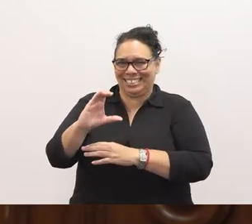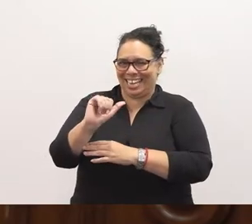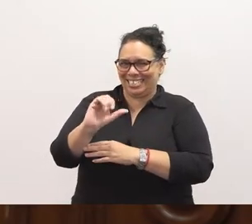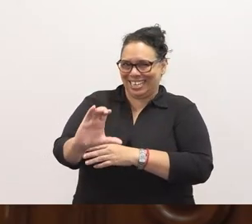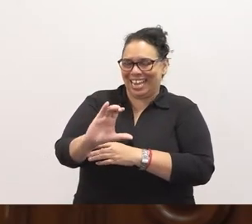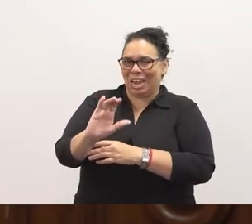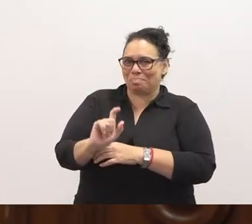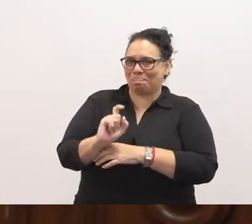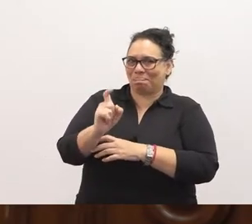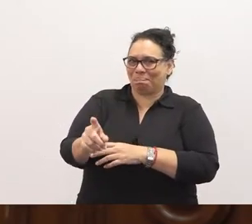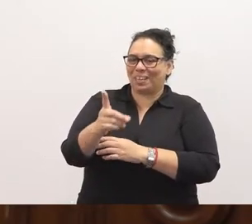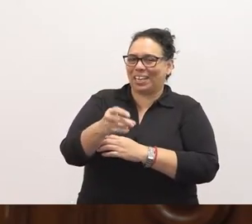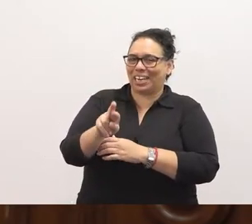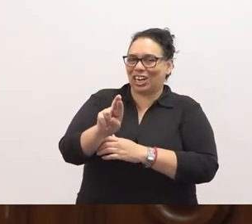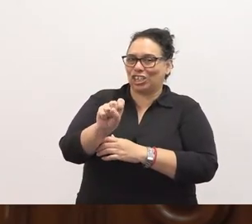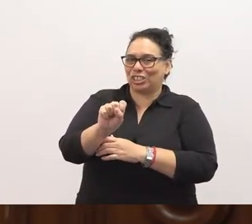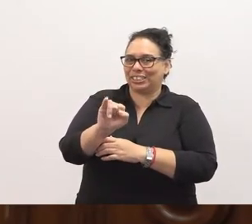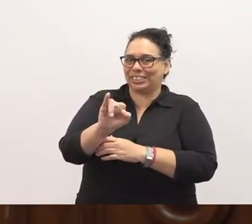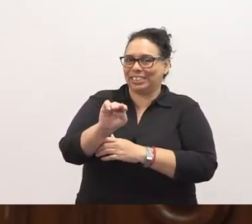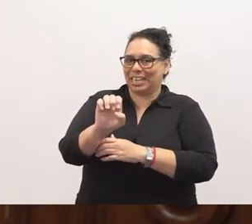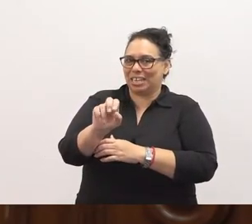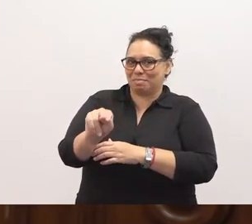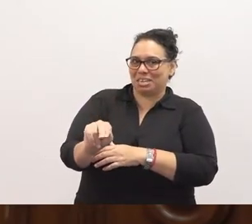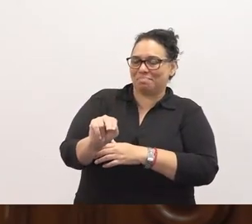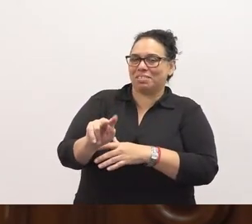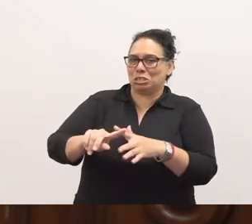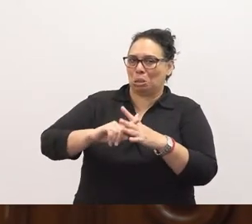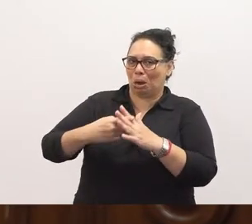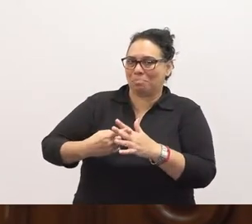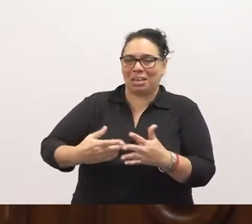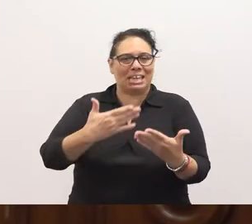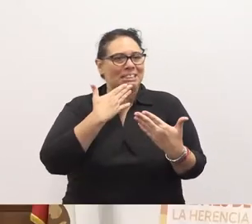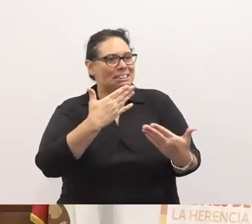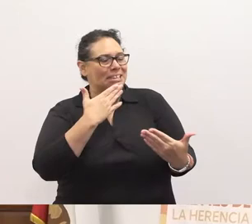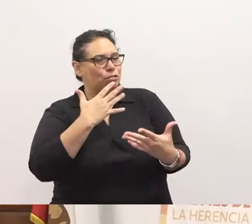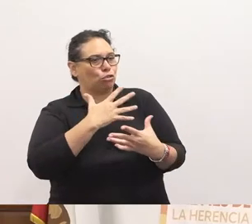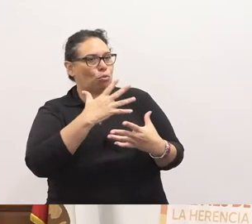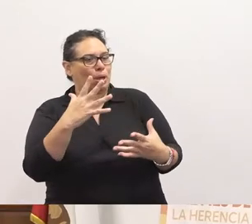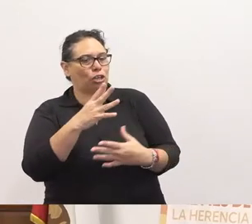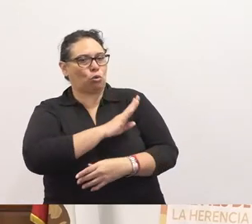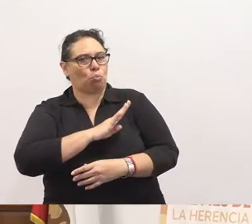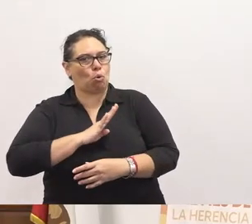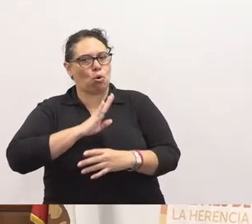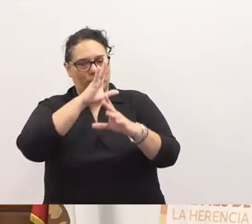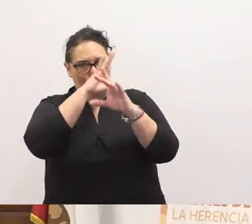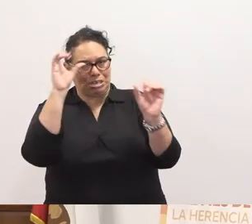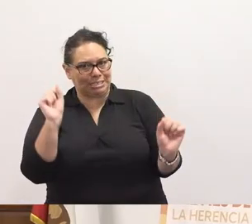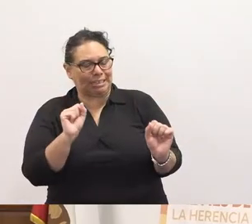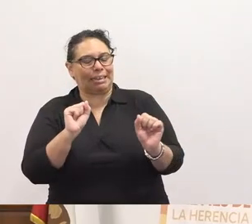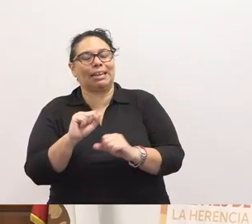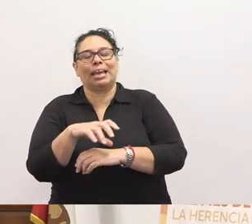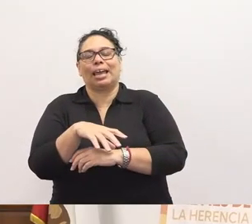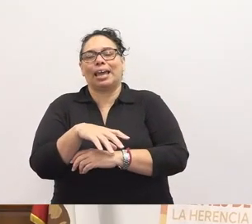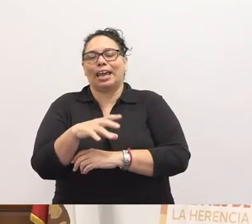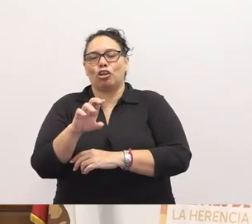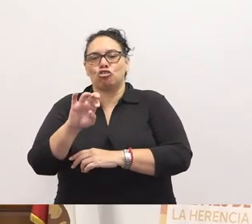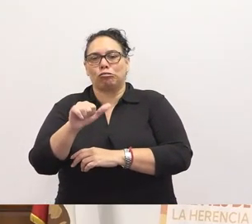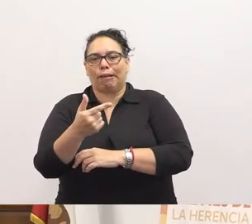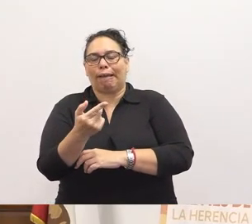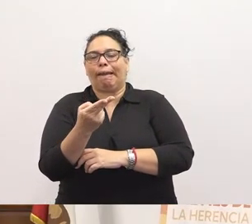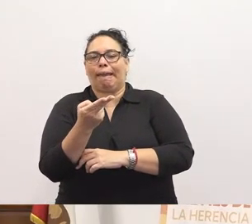to Dr. Simon to get us started. Thank you so much, Board President Craighead, and good evening to everyone,